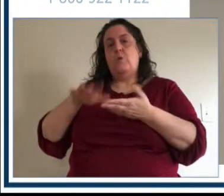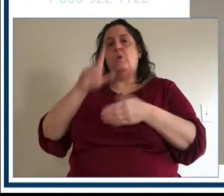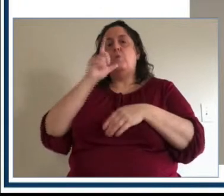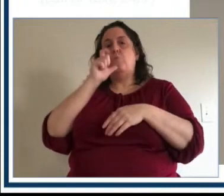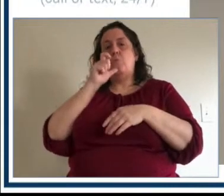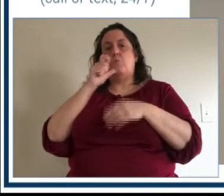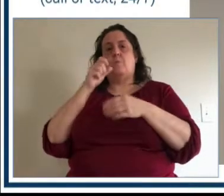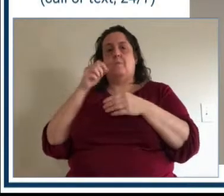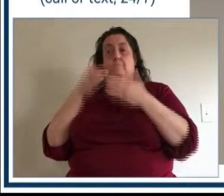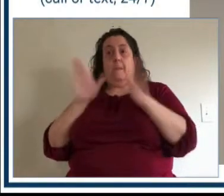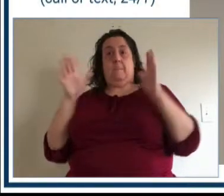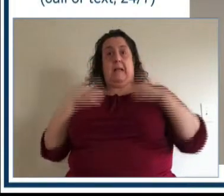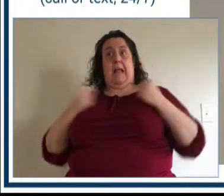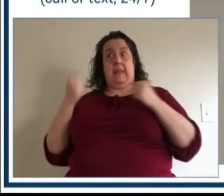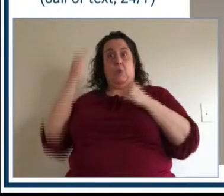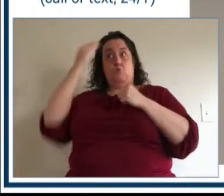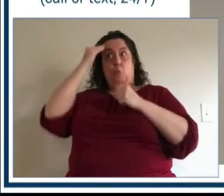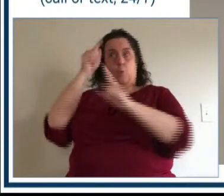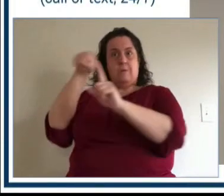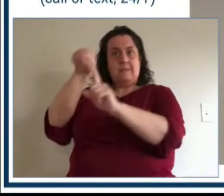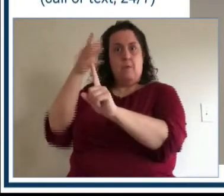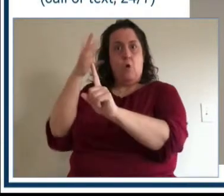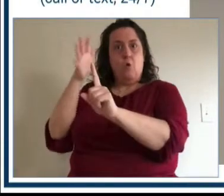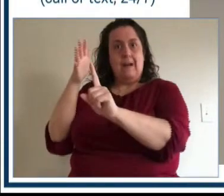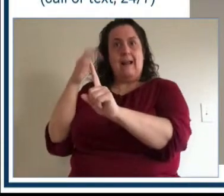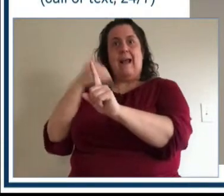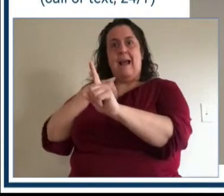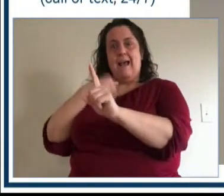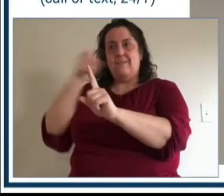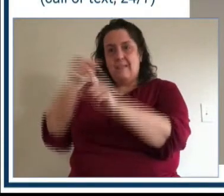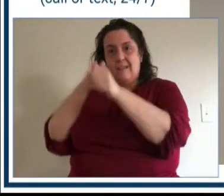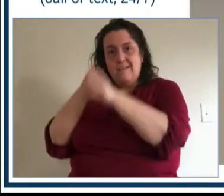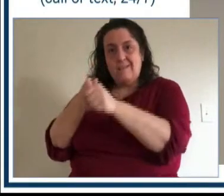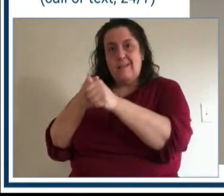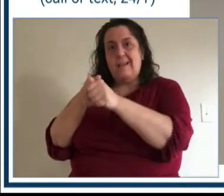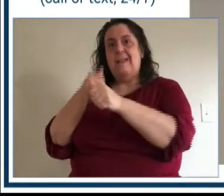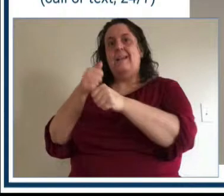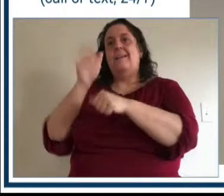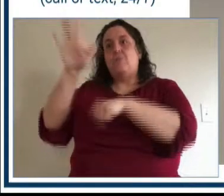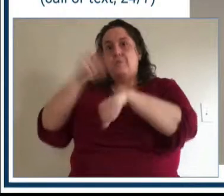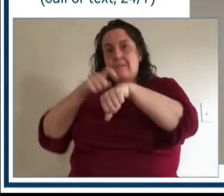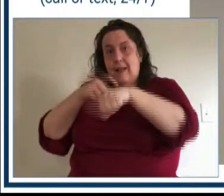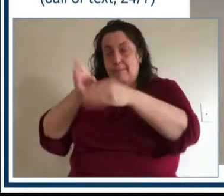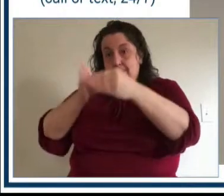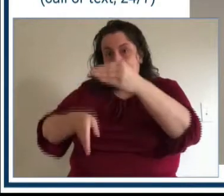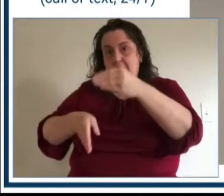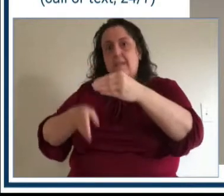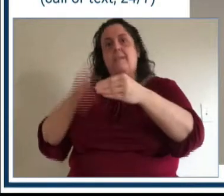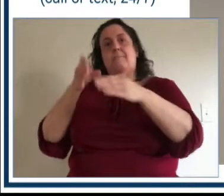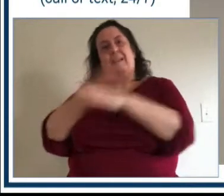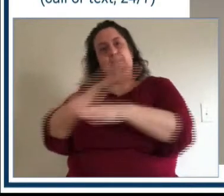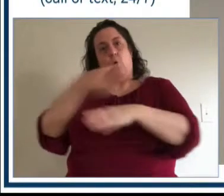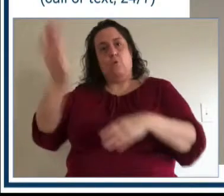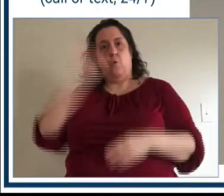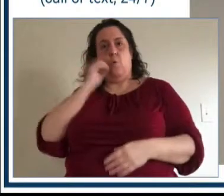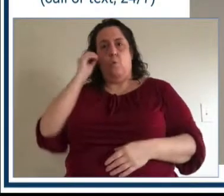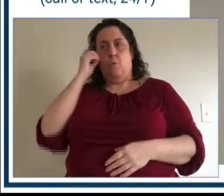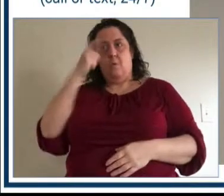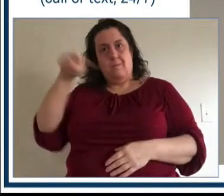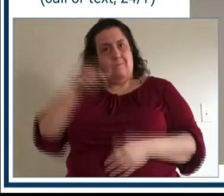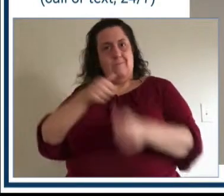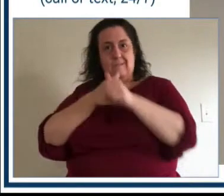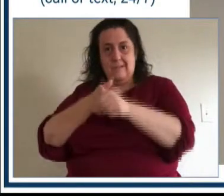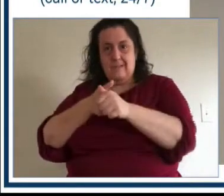have specific isolation and testing requirements have to finish those before they can go home. The other general students,